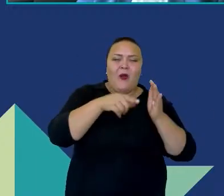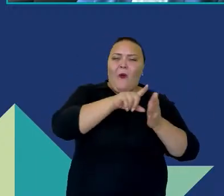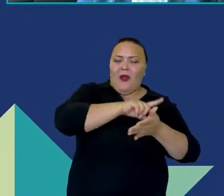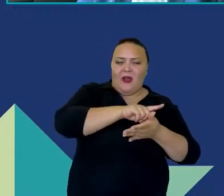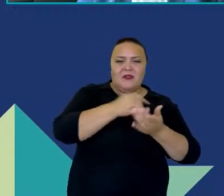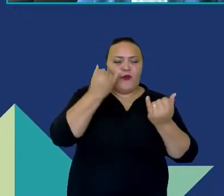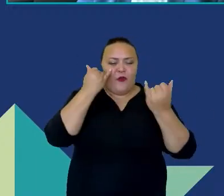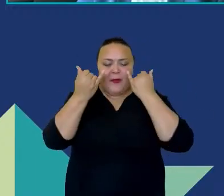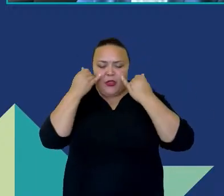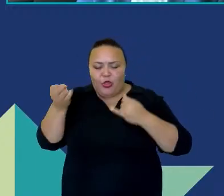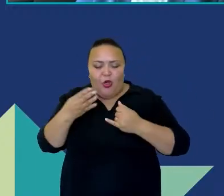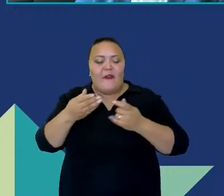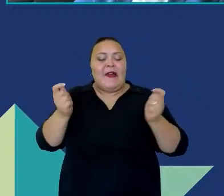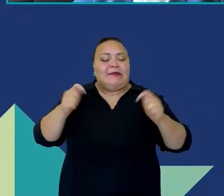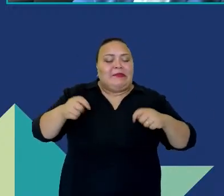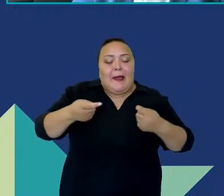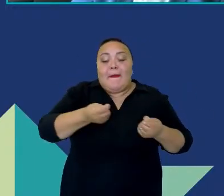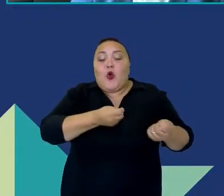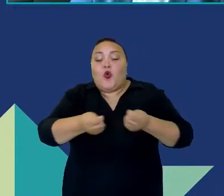pond.